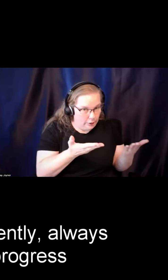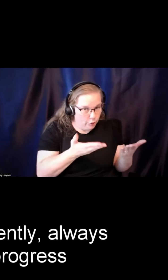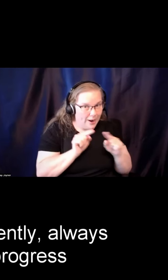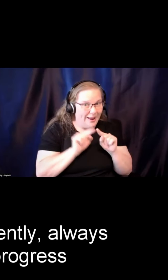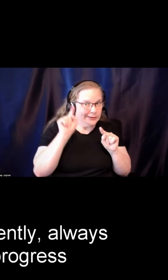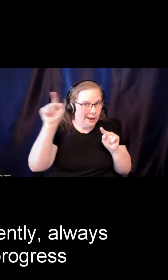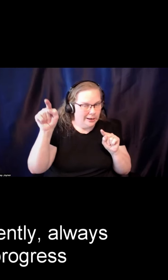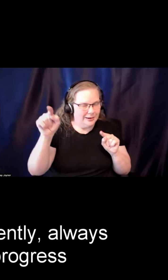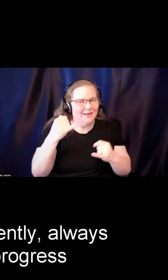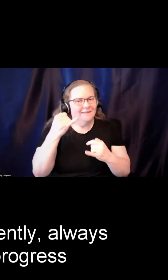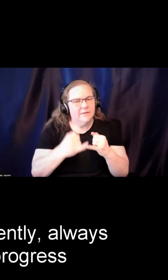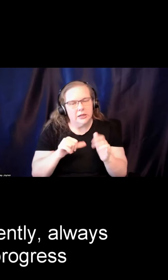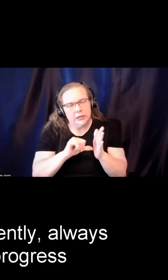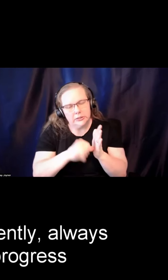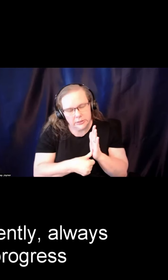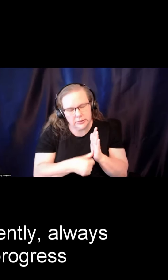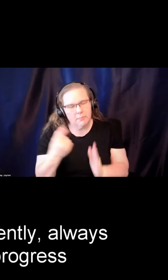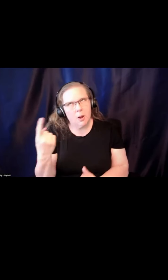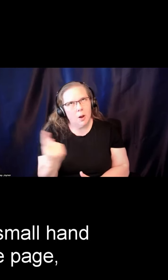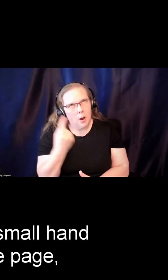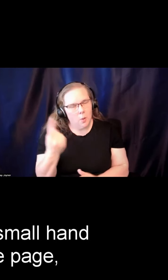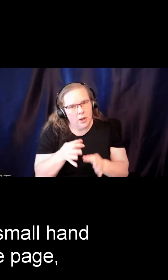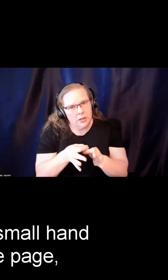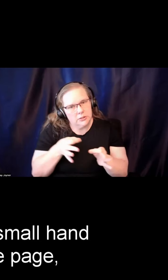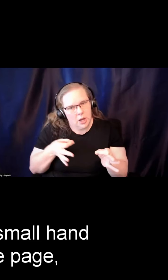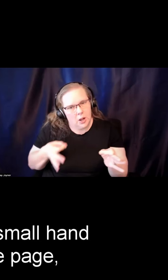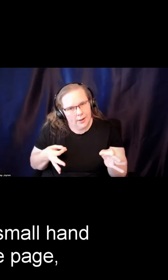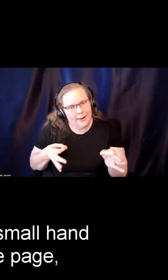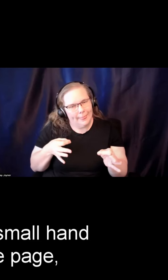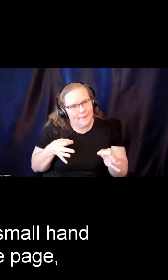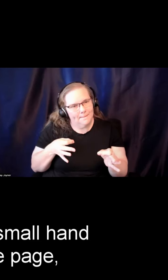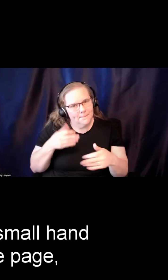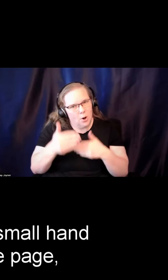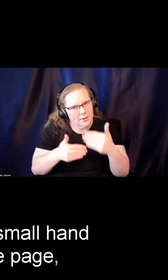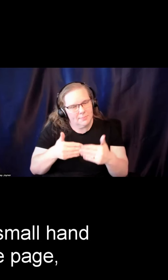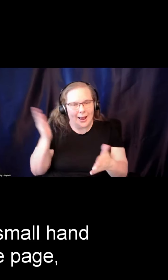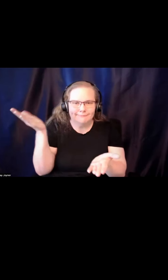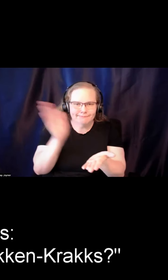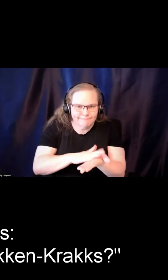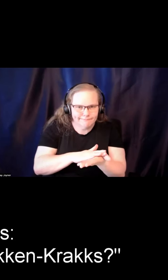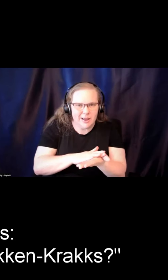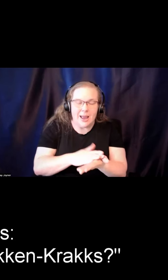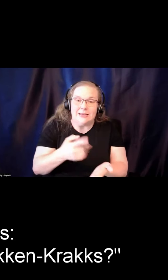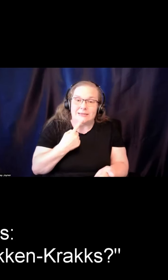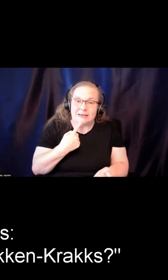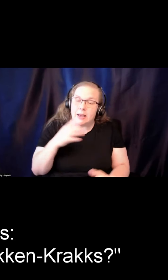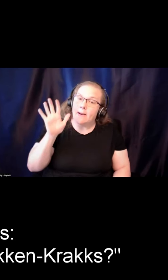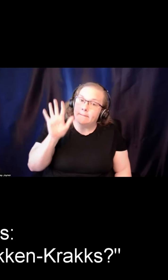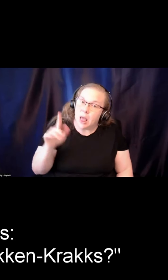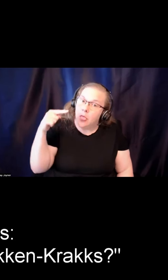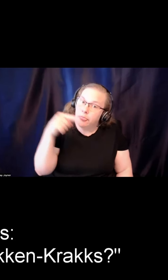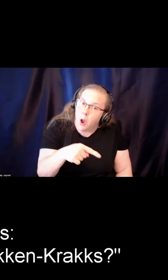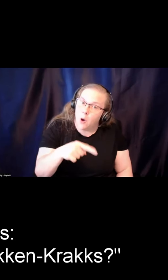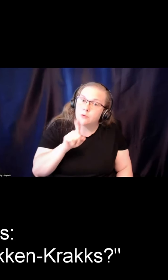And finally, insistently, always stalling our progress by slamming a small hand down on the page, he says, "Those